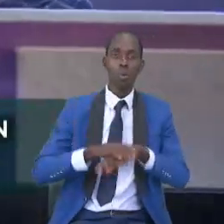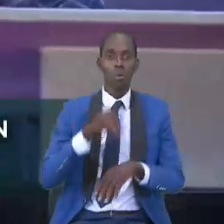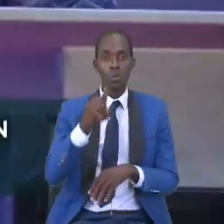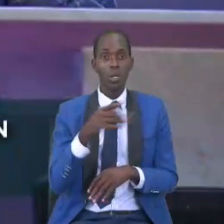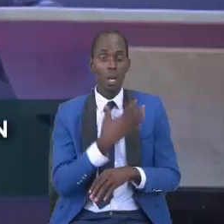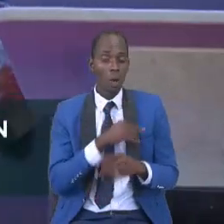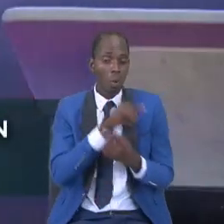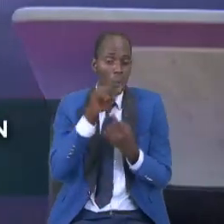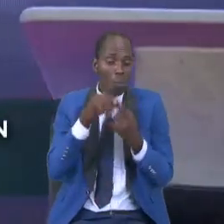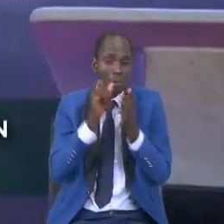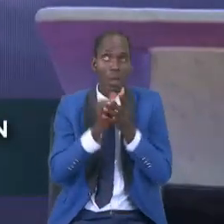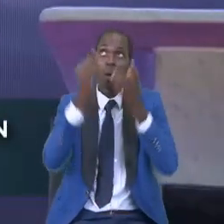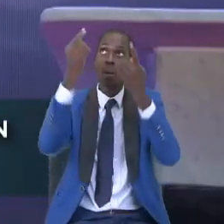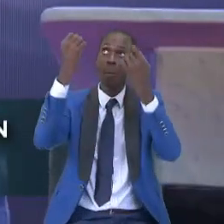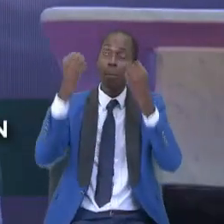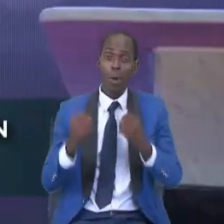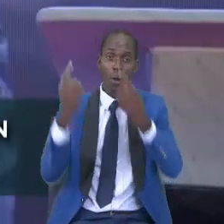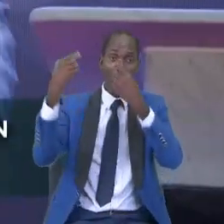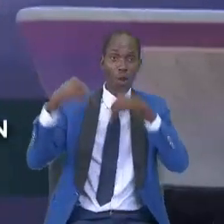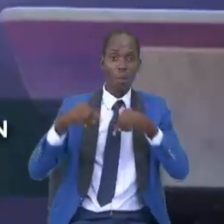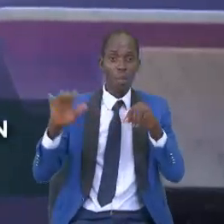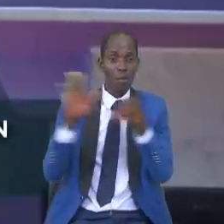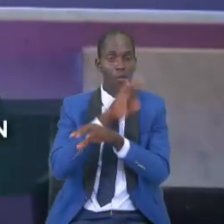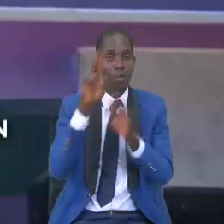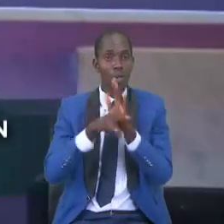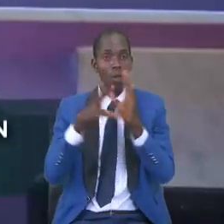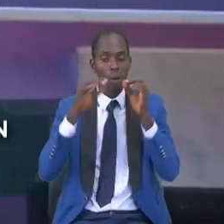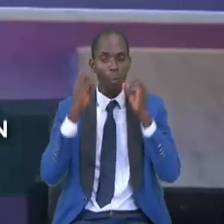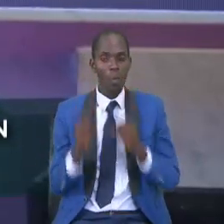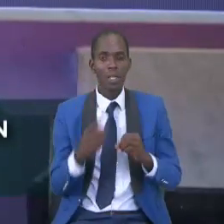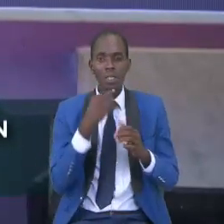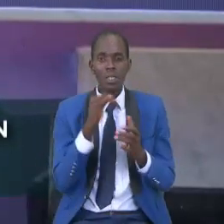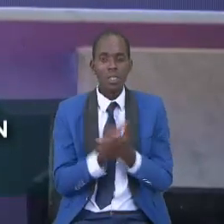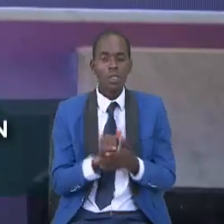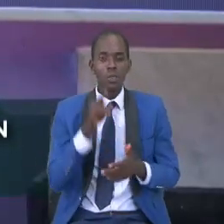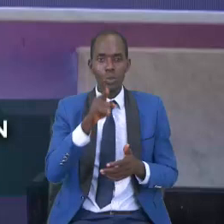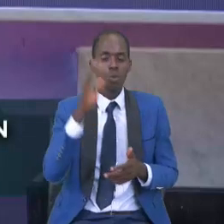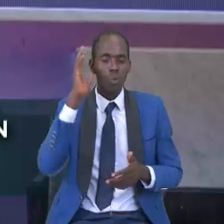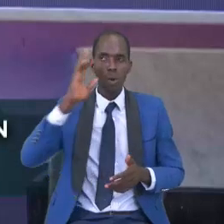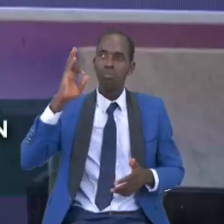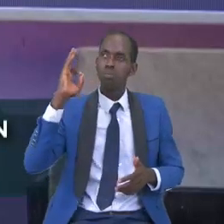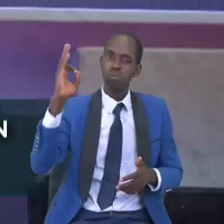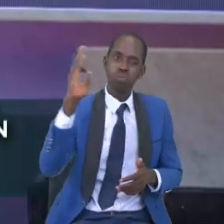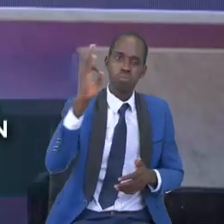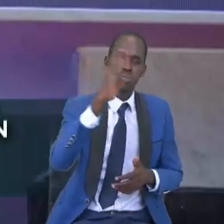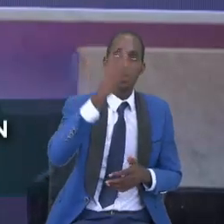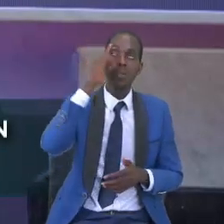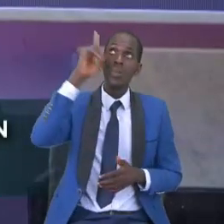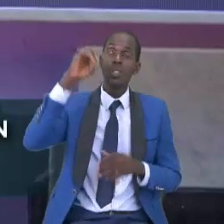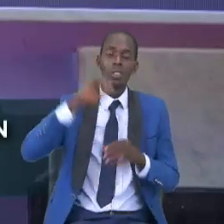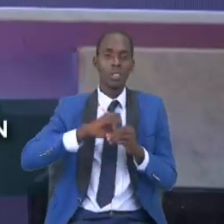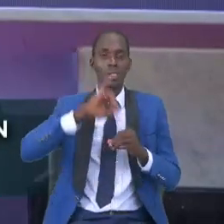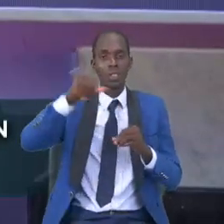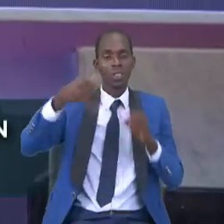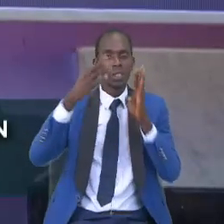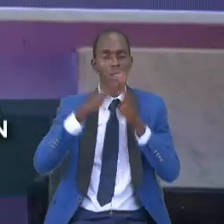that power comes, the fullness of power, he says, will witness for him in Jerusalem and Judea and